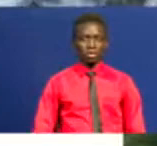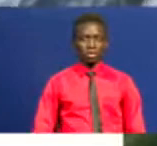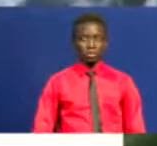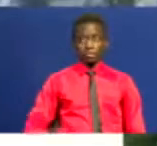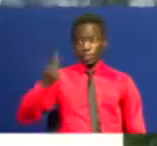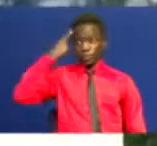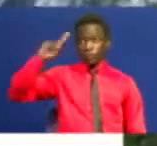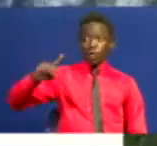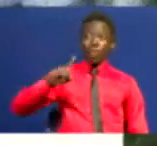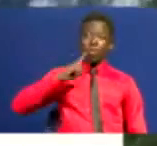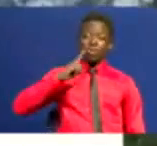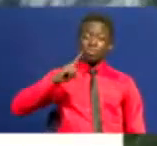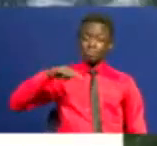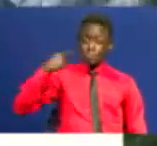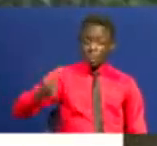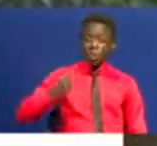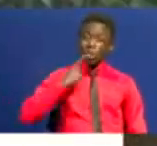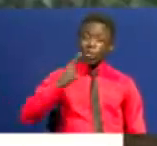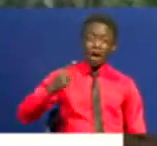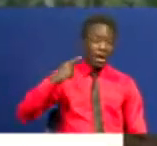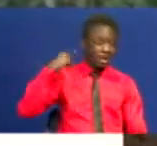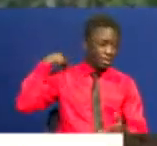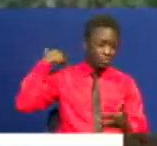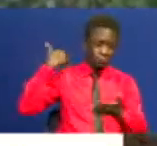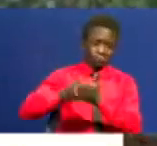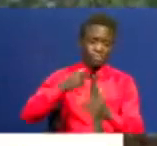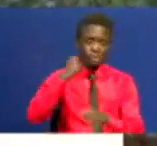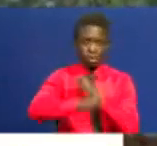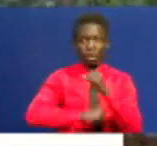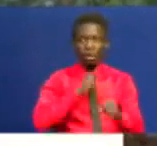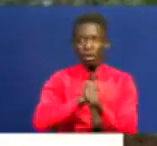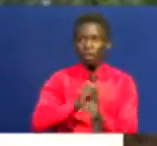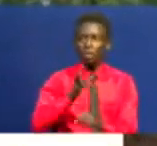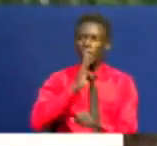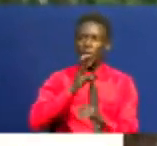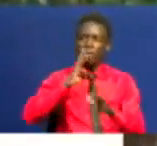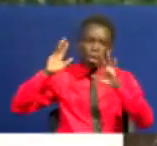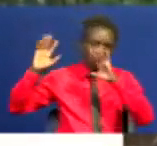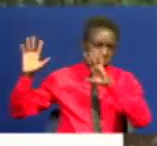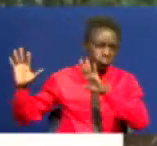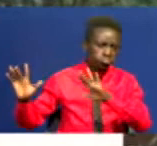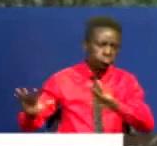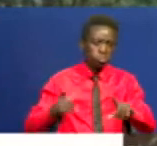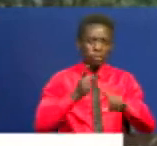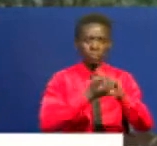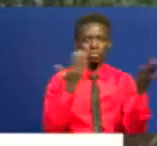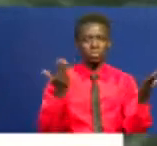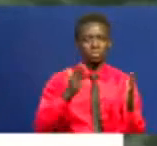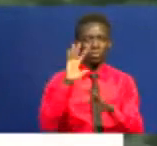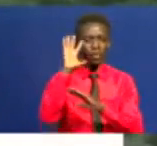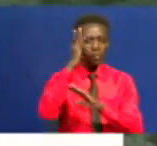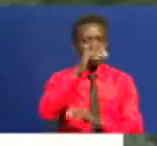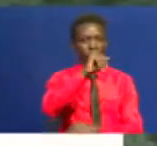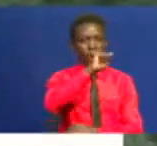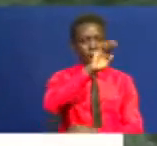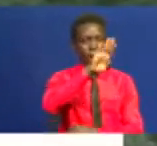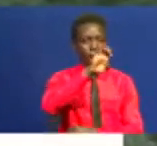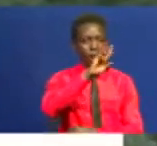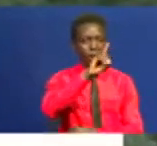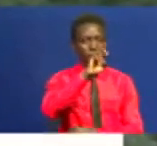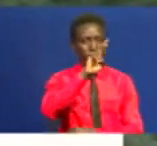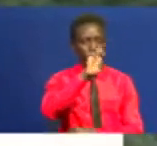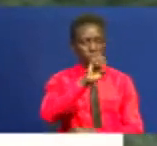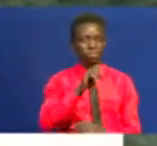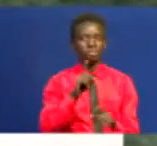For hundreds of years, River Gondo has been flowing from the Abadare Range into River Mathioya, providing fresh